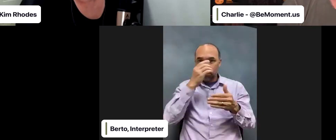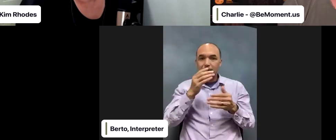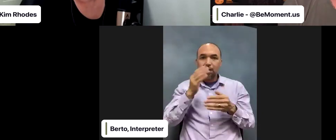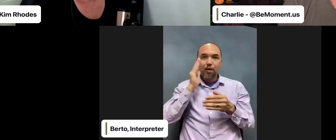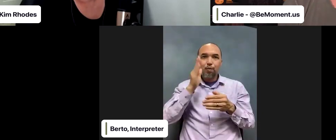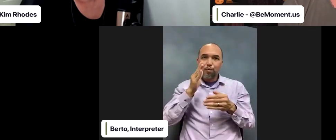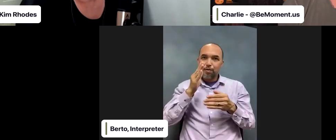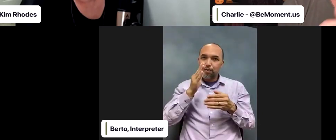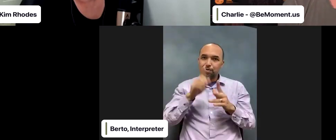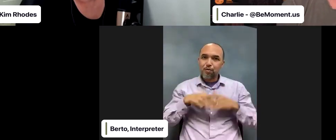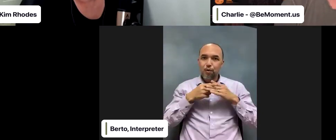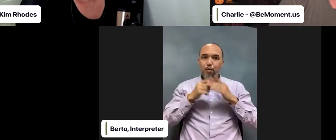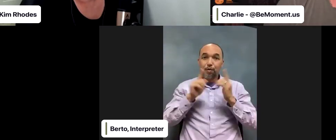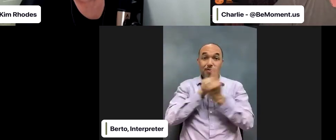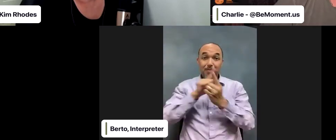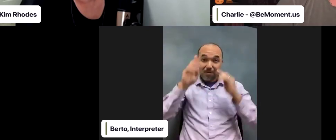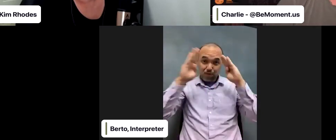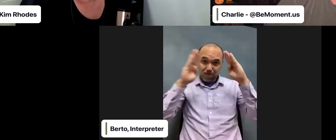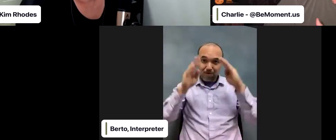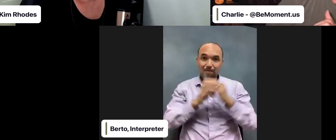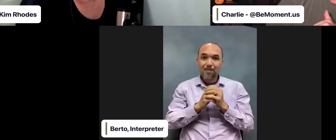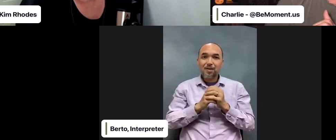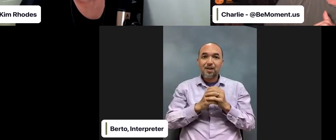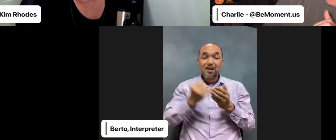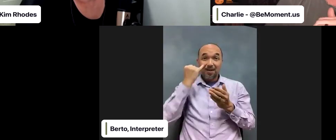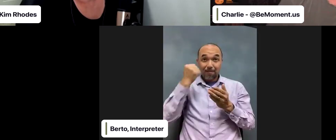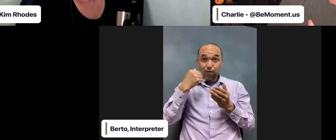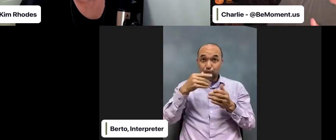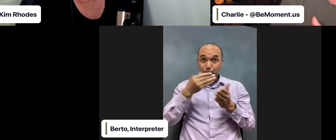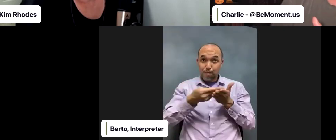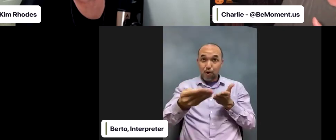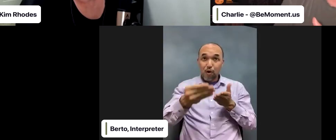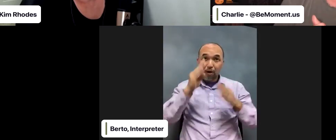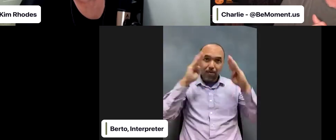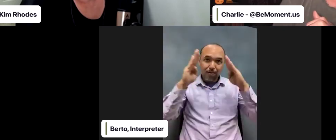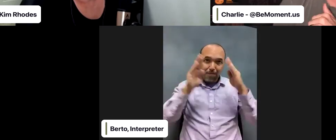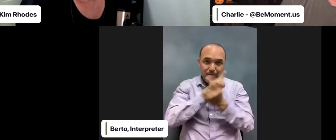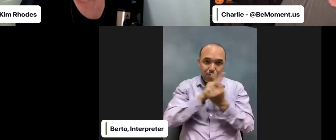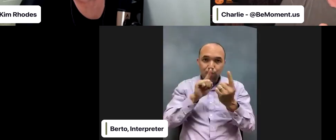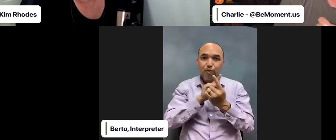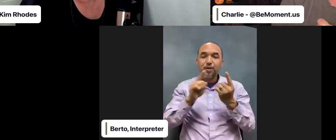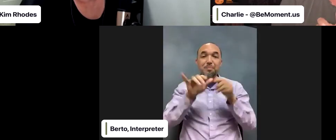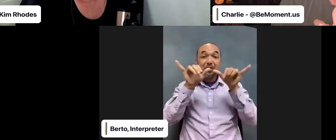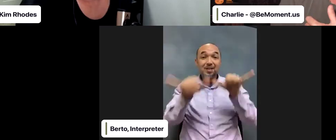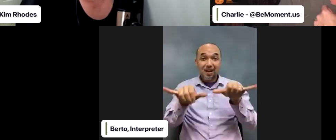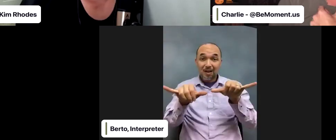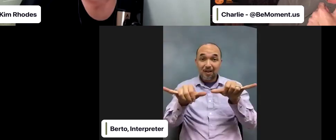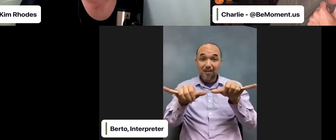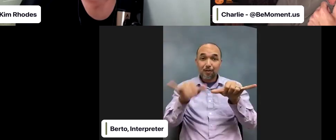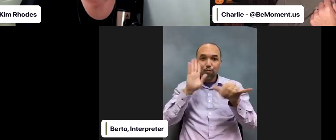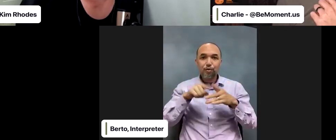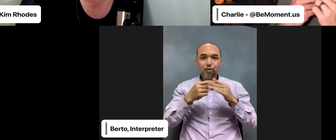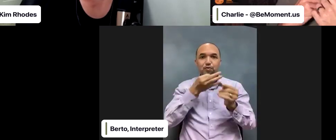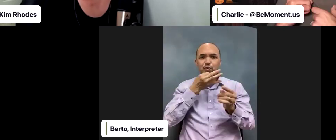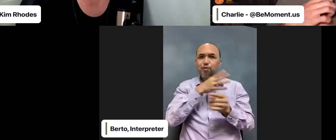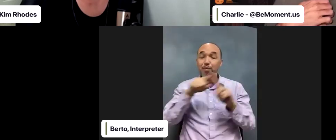So if you have a meet and greet, just stick around right here. We'll get to those in just a moment. But thank you, Kim. And can I share,